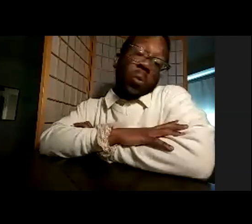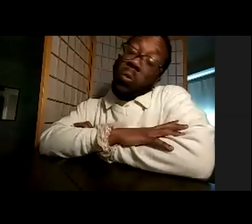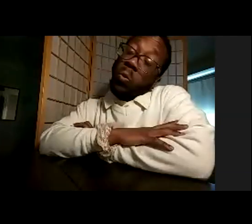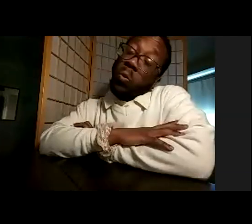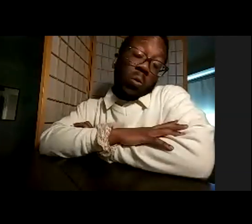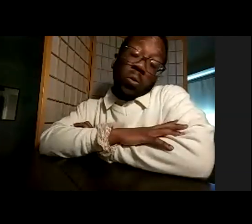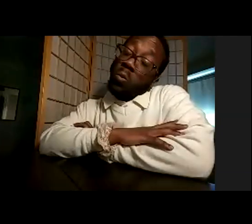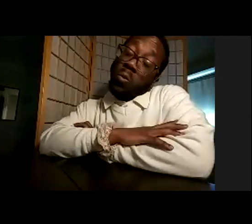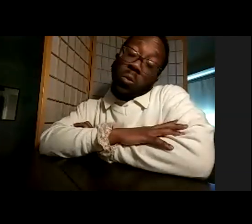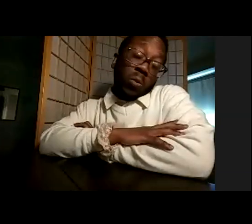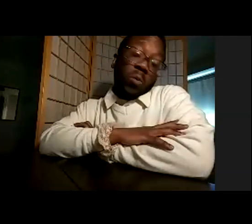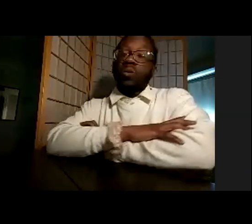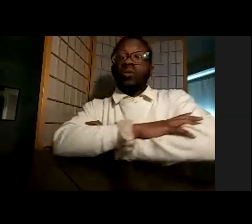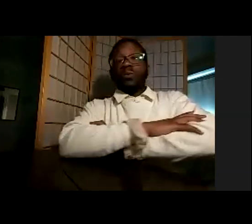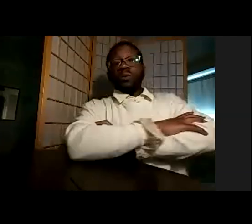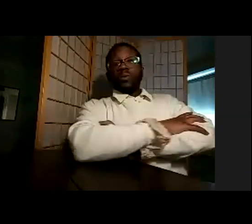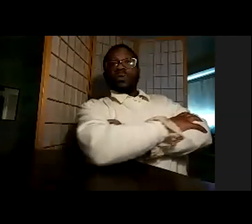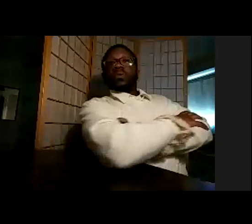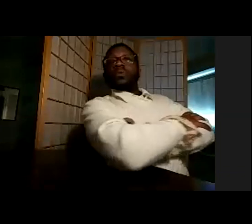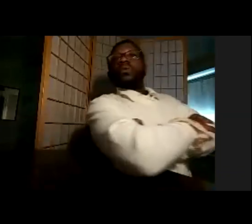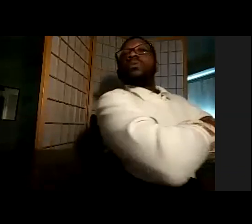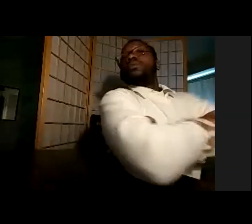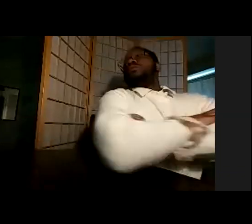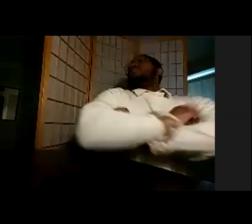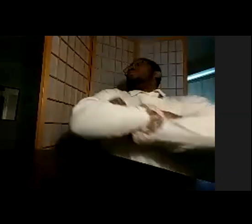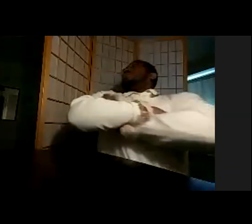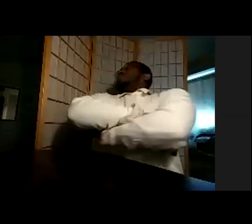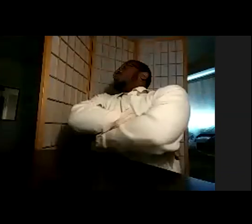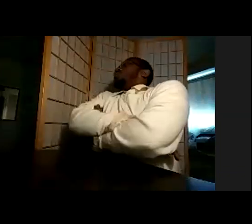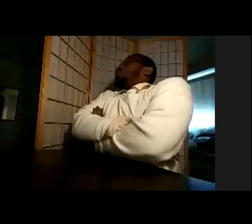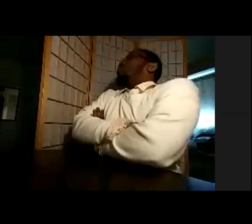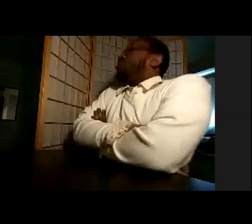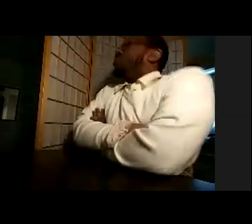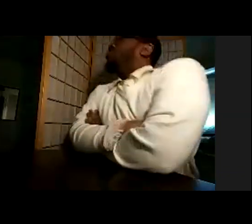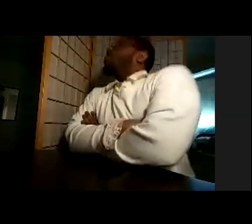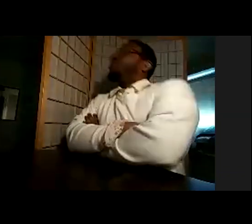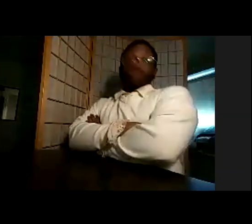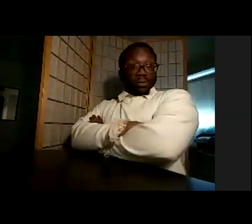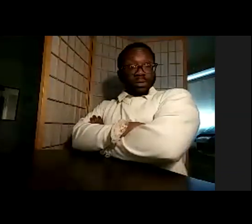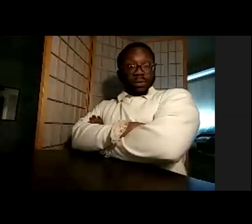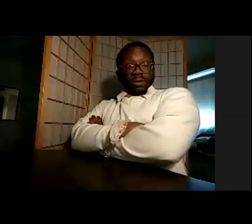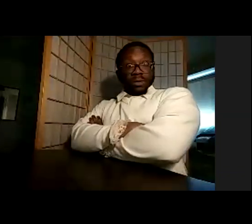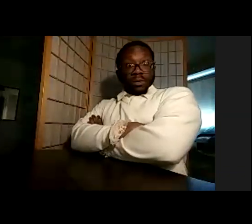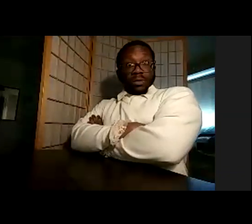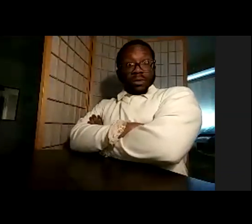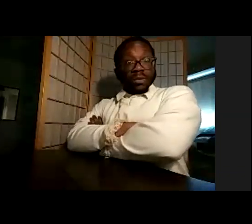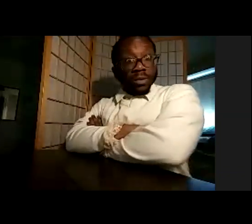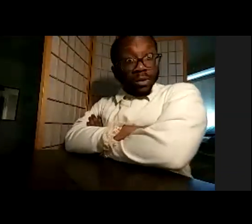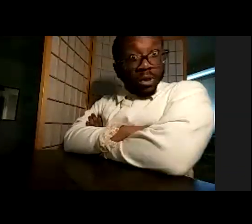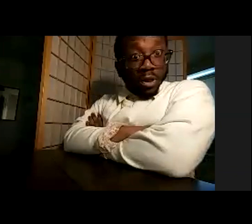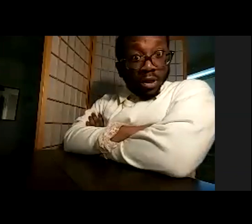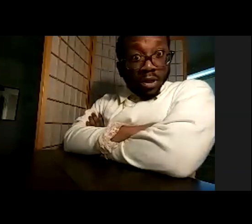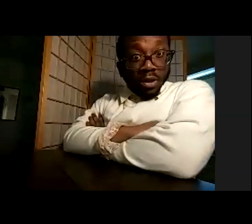Thou, my slave, as thou reportest thyself, was then her servant. And